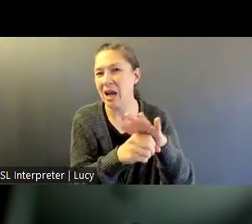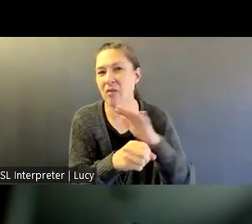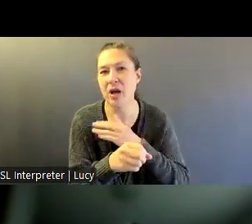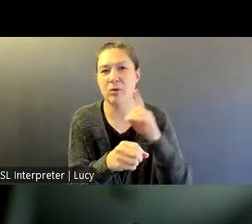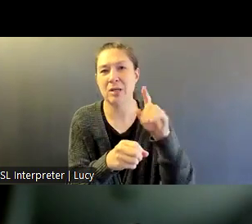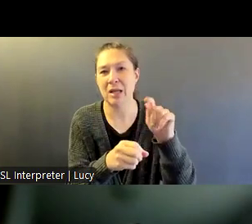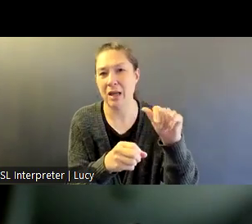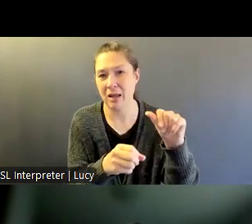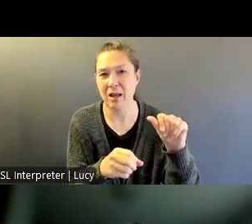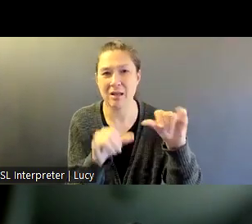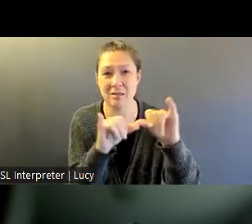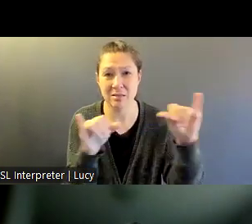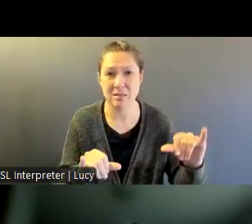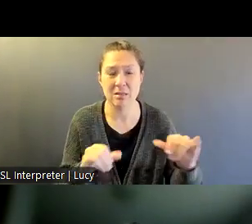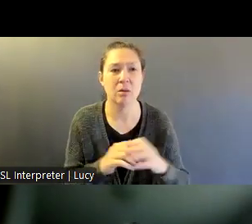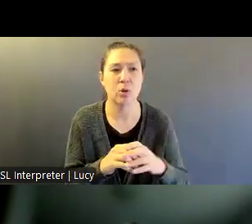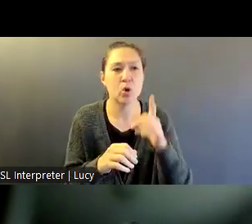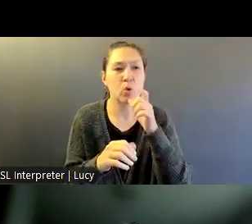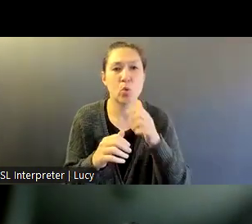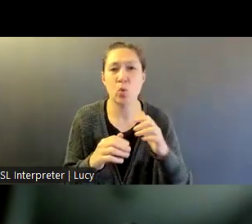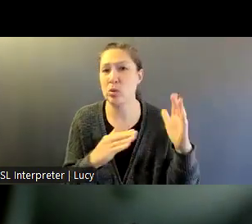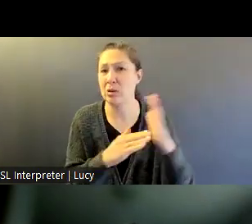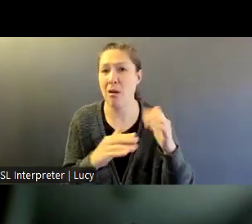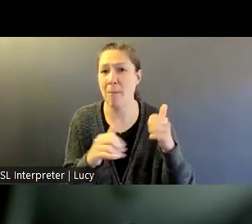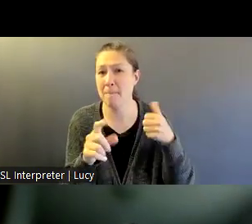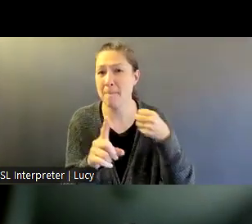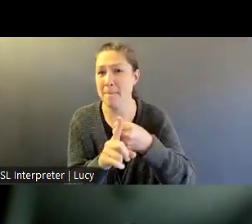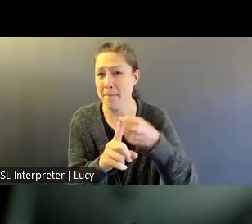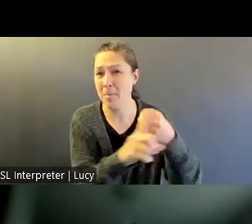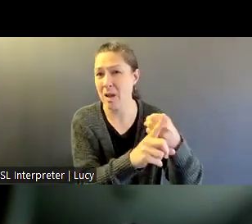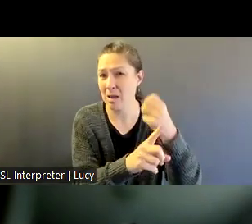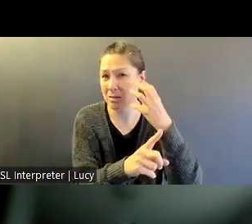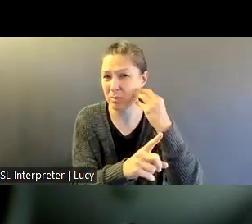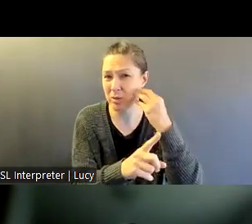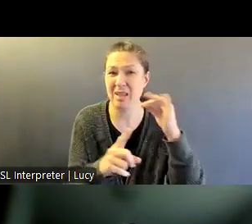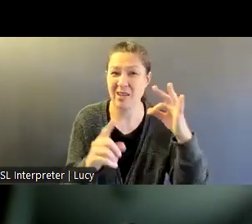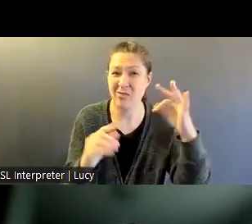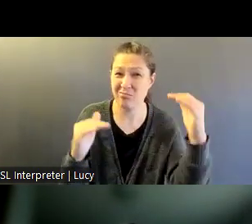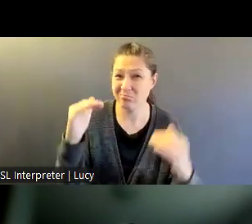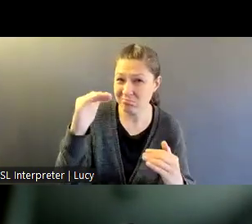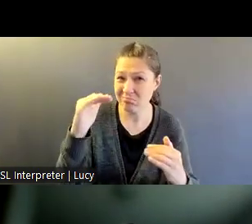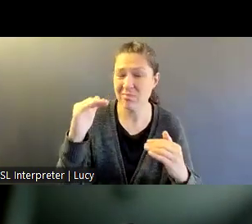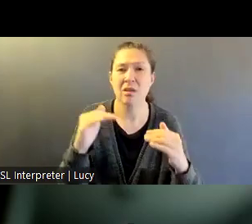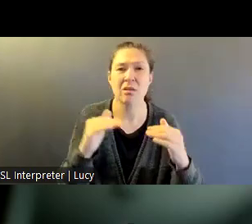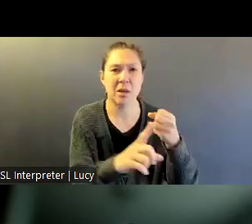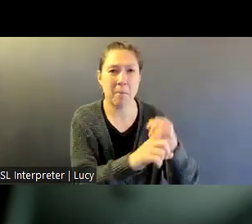also most impacted by health inequities. They are listed here.